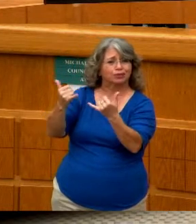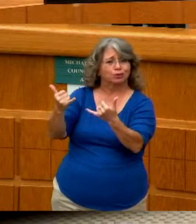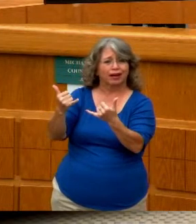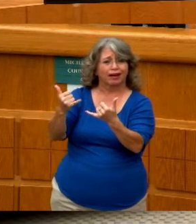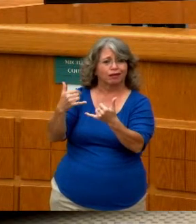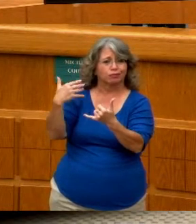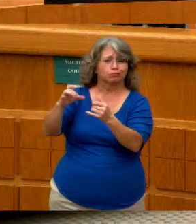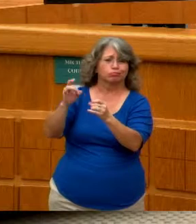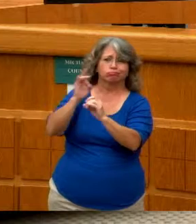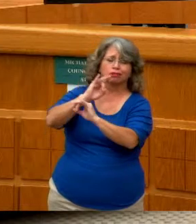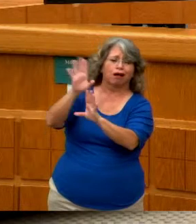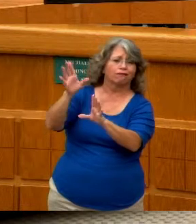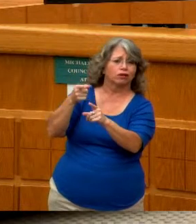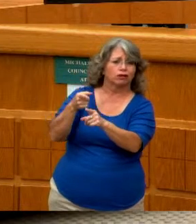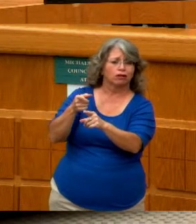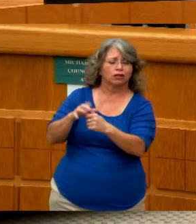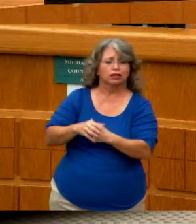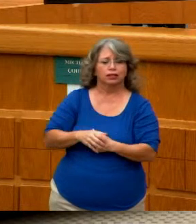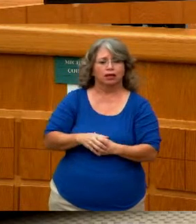Look at El Paso right now.